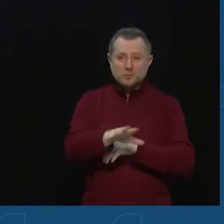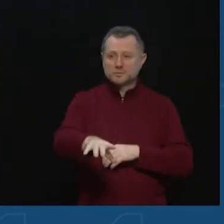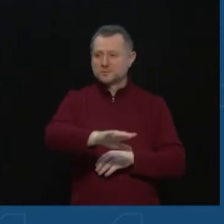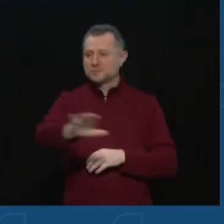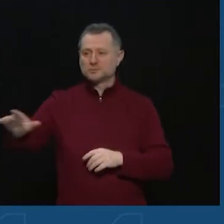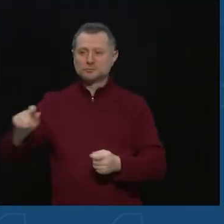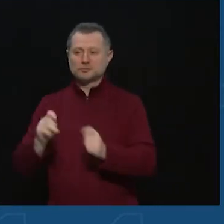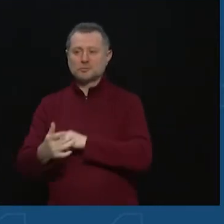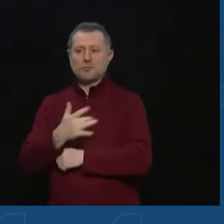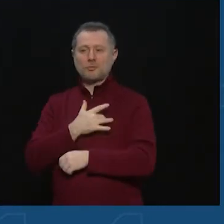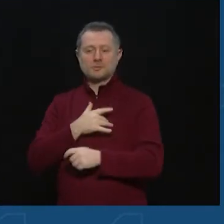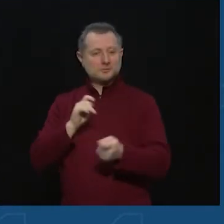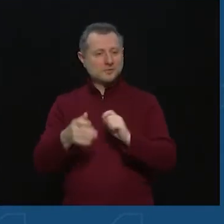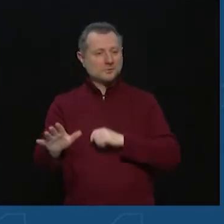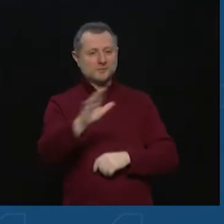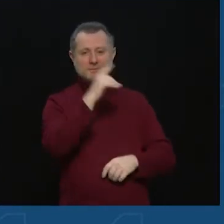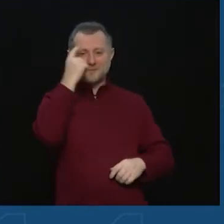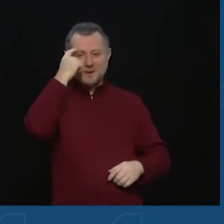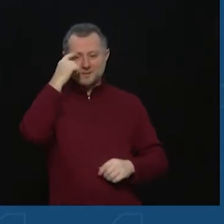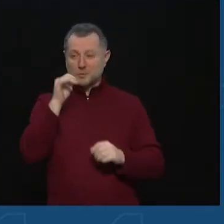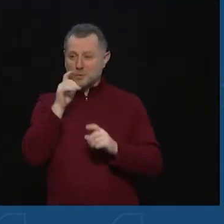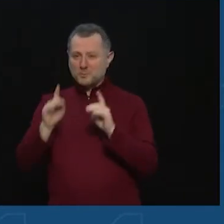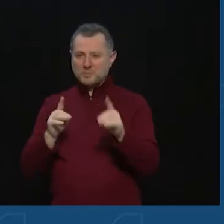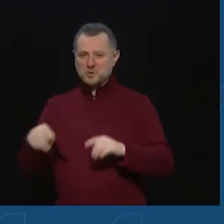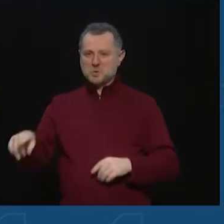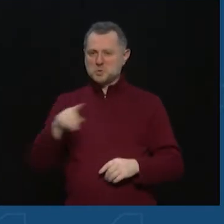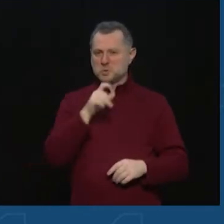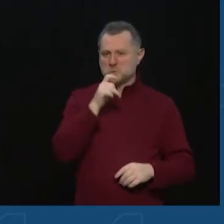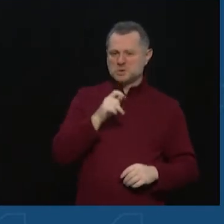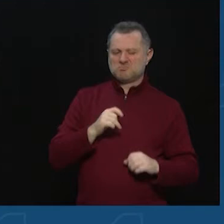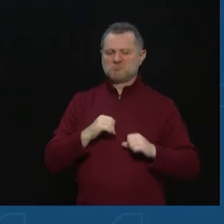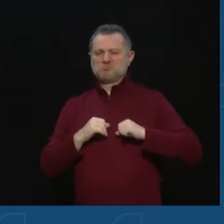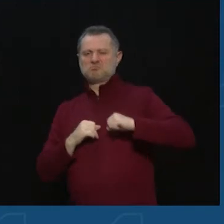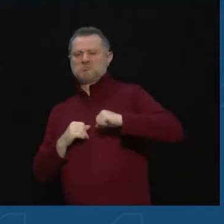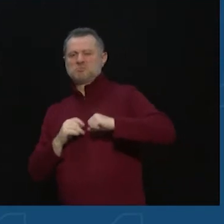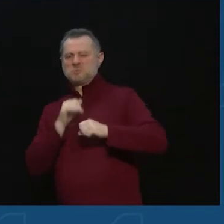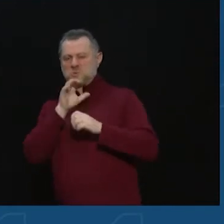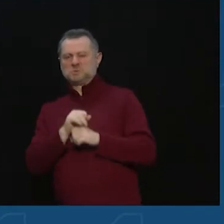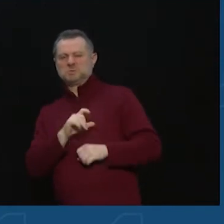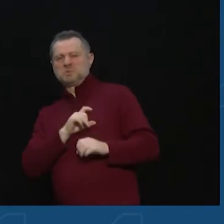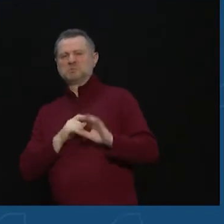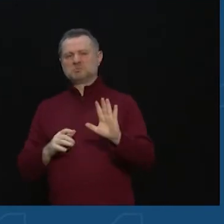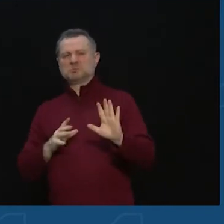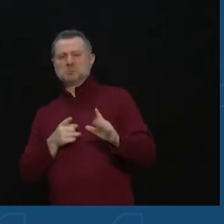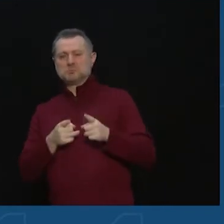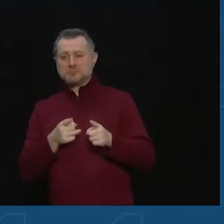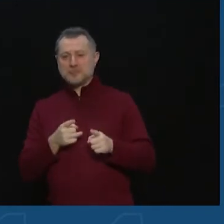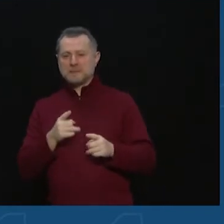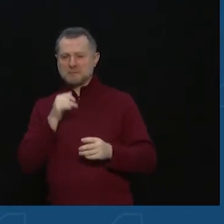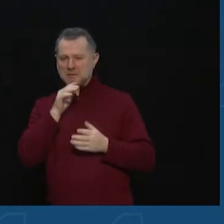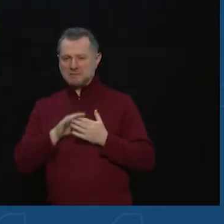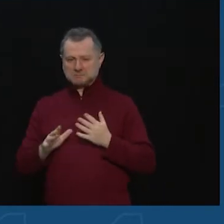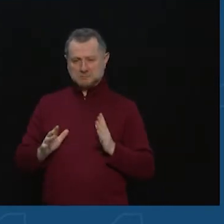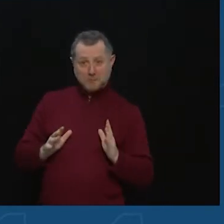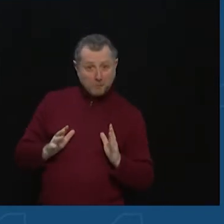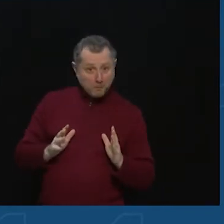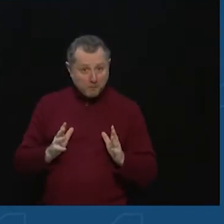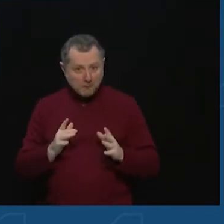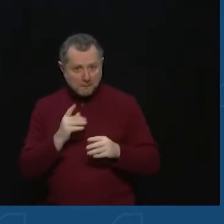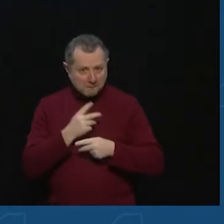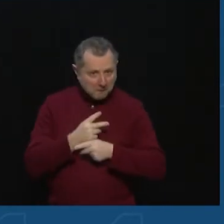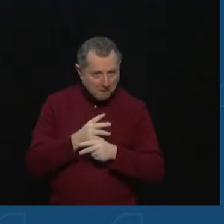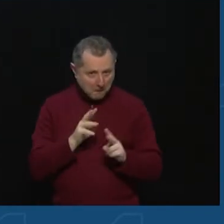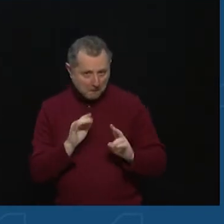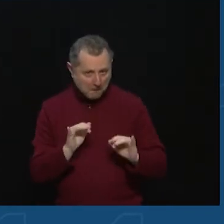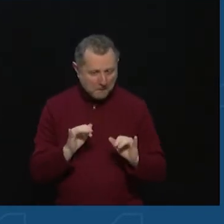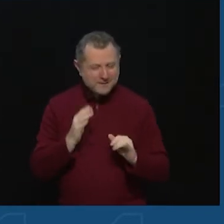dealing with the face of law enforcement in a kind and compassionate way. You are setting forth on a